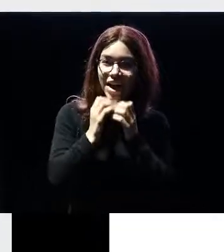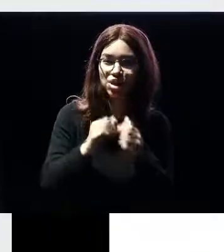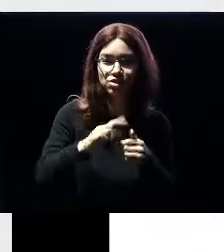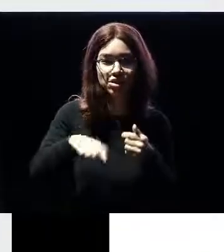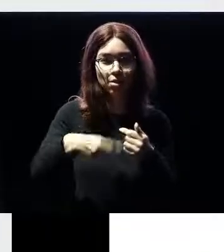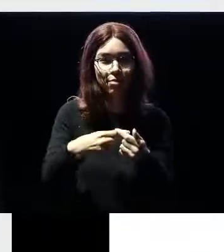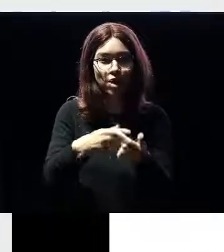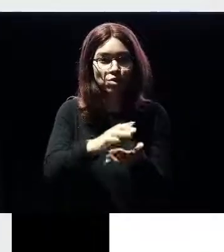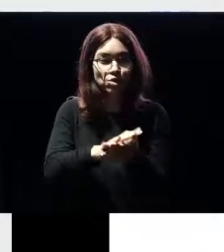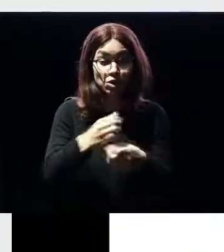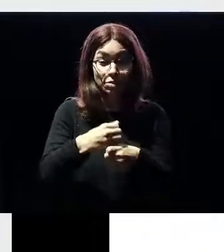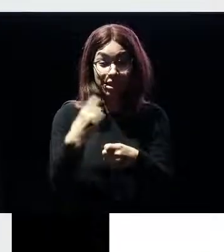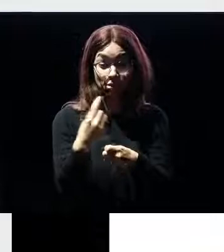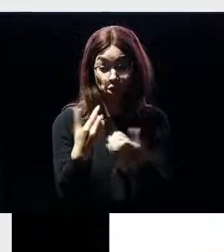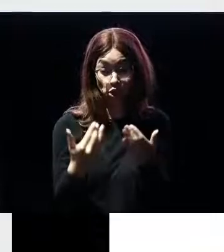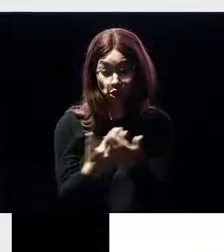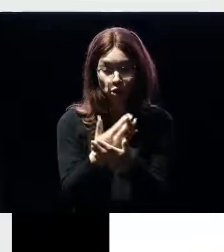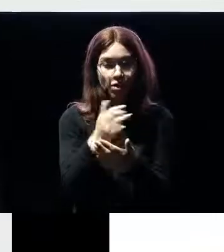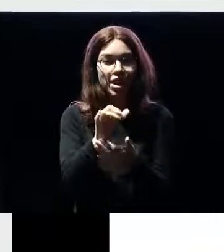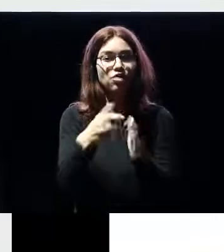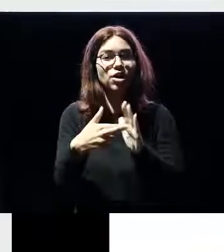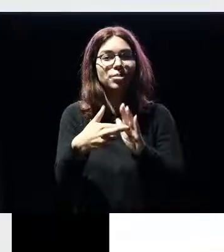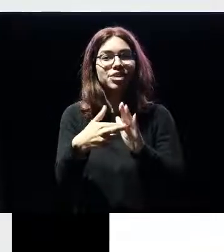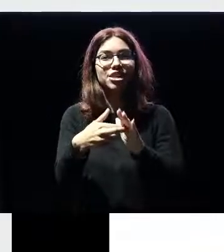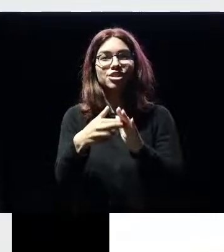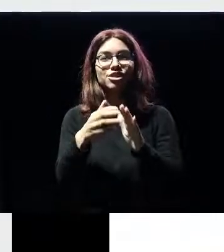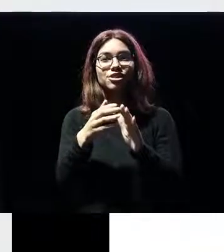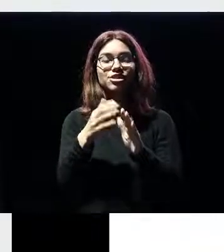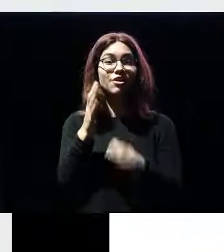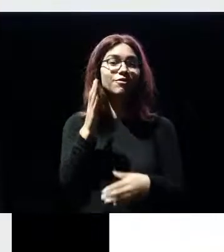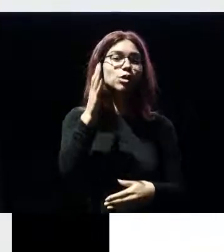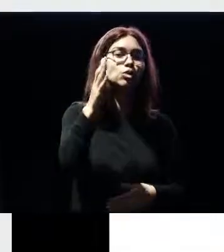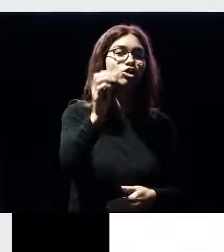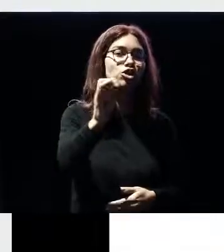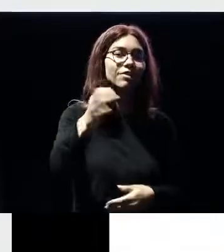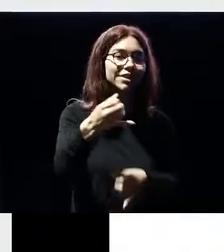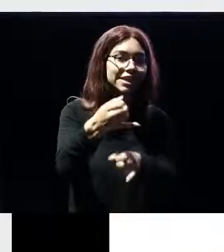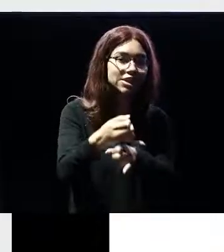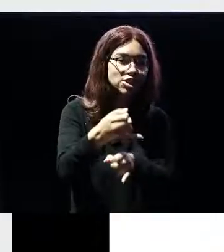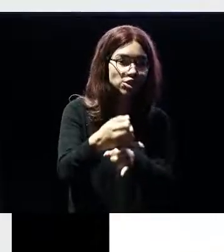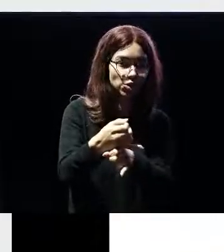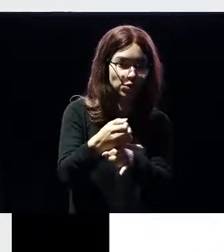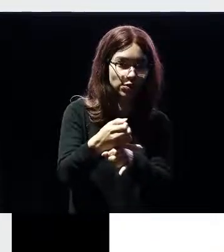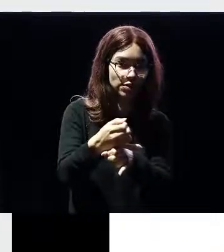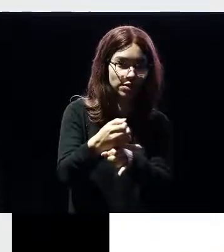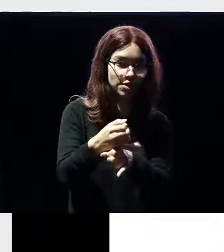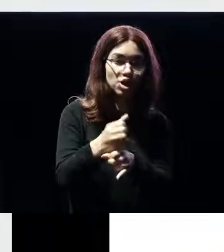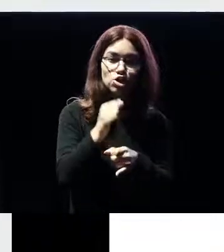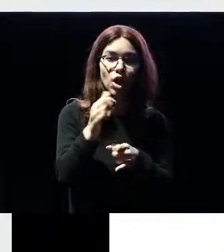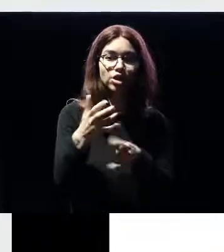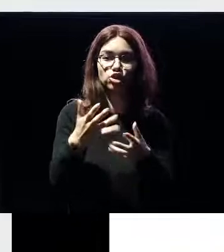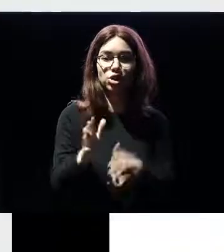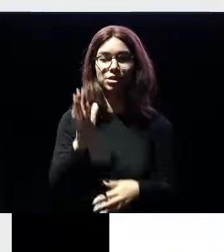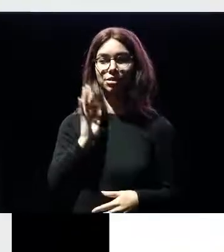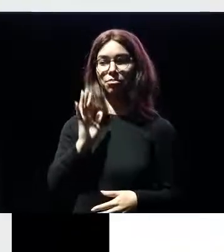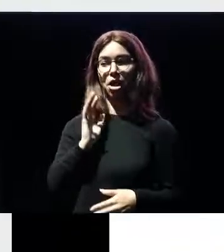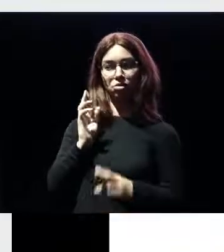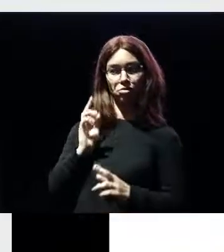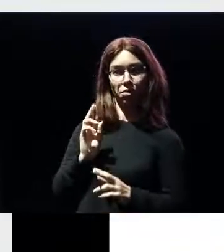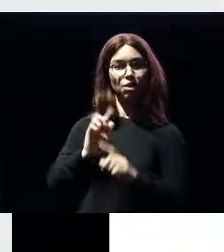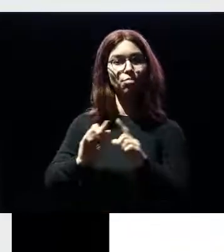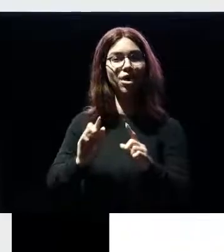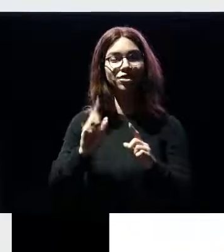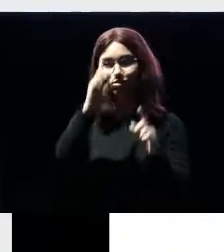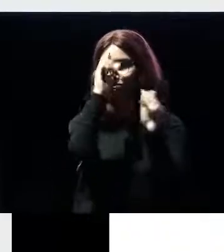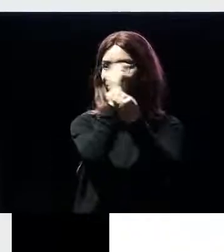something new that represented the future of the institution, not only its past. The